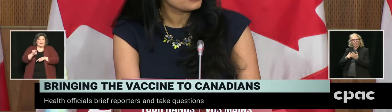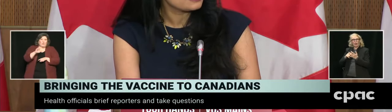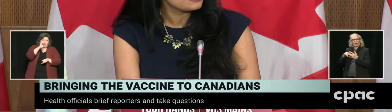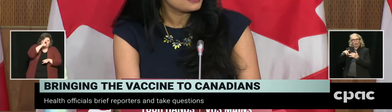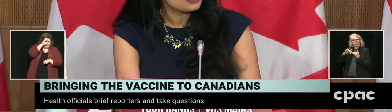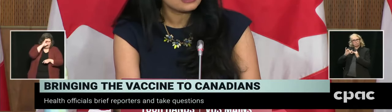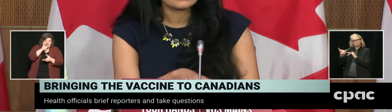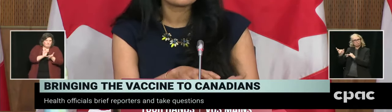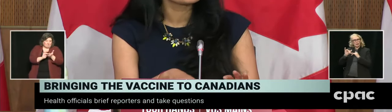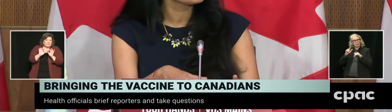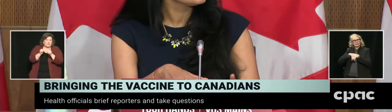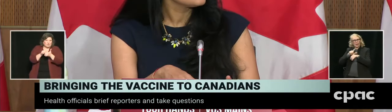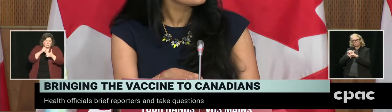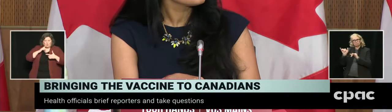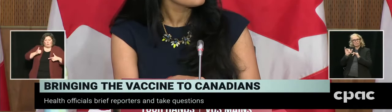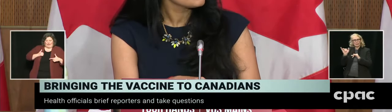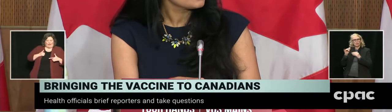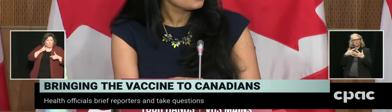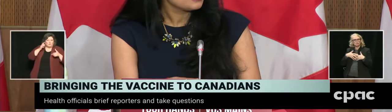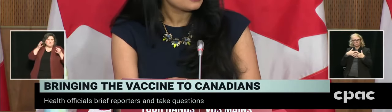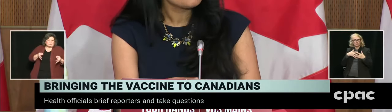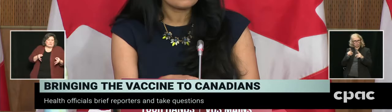European Medicines Agency. Now that's